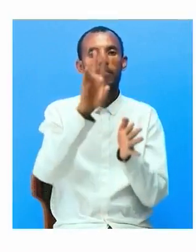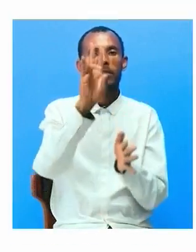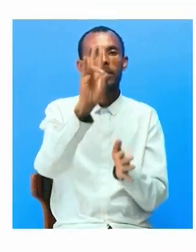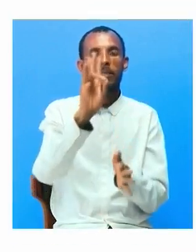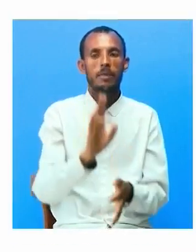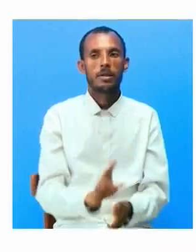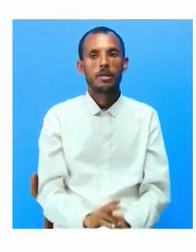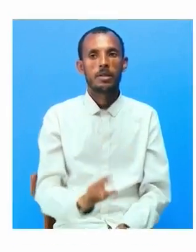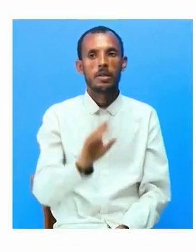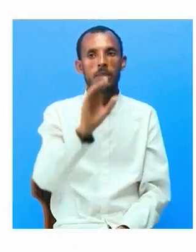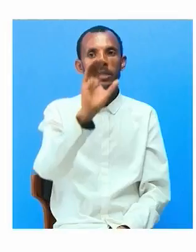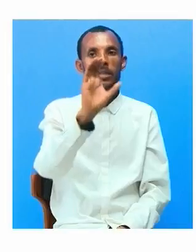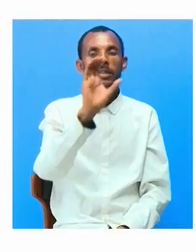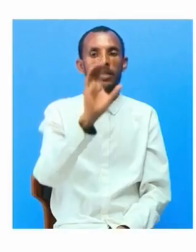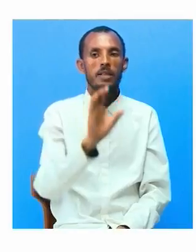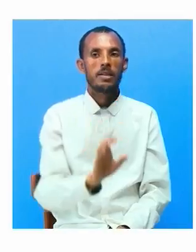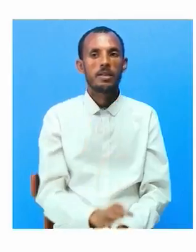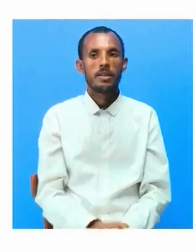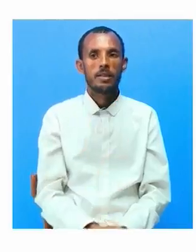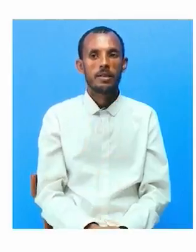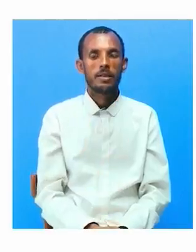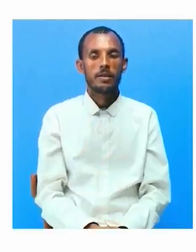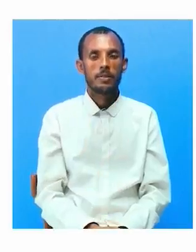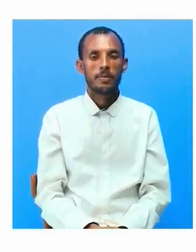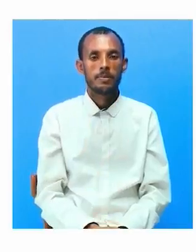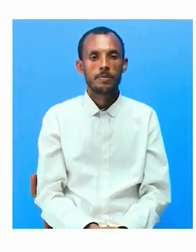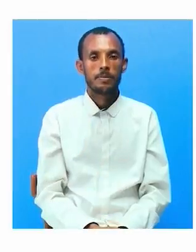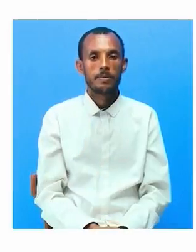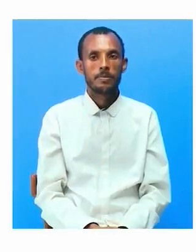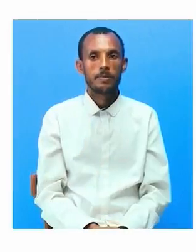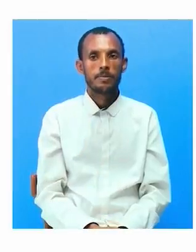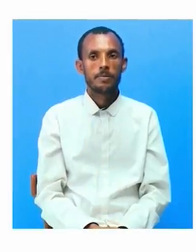7. C,